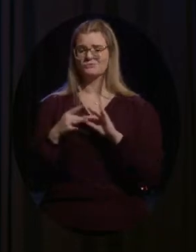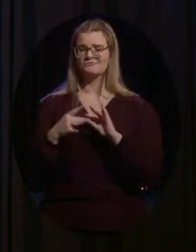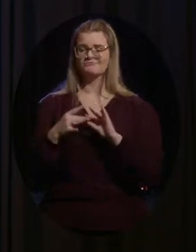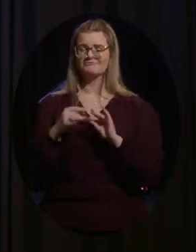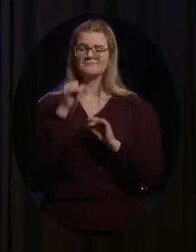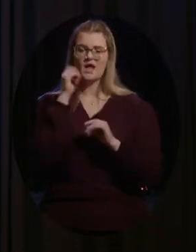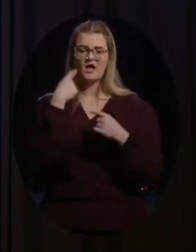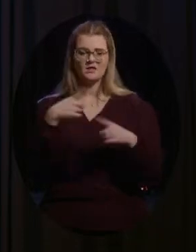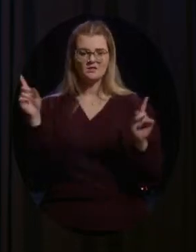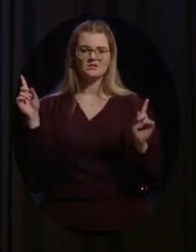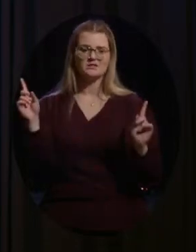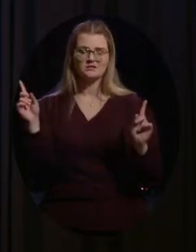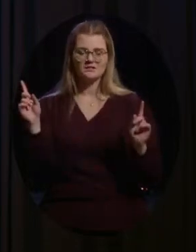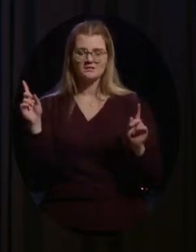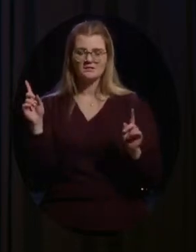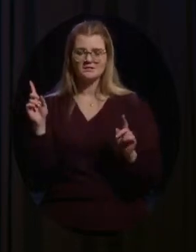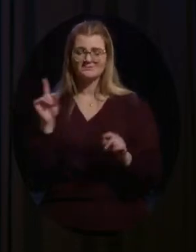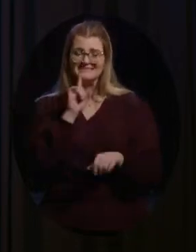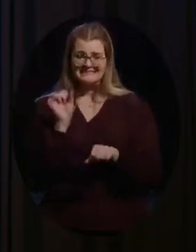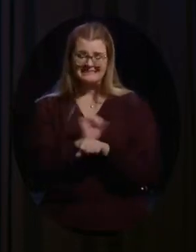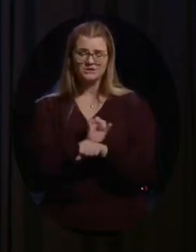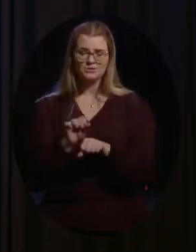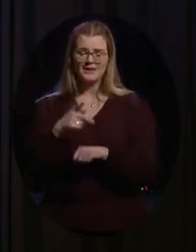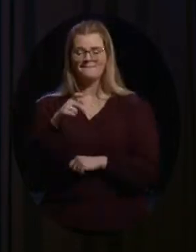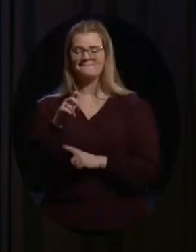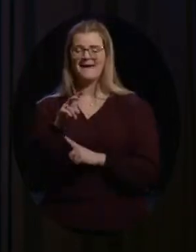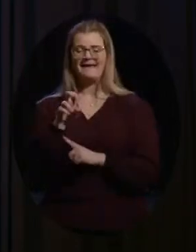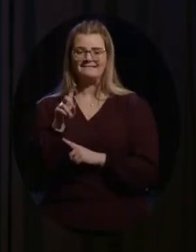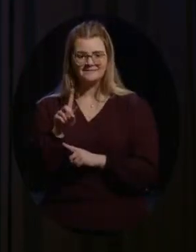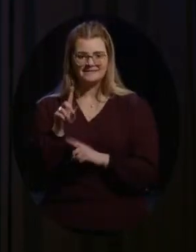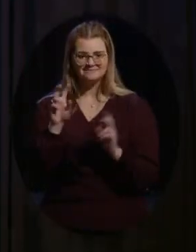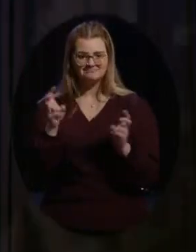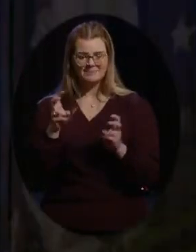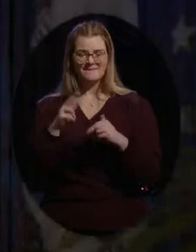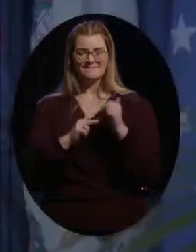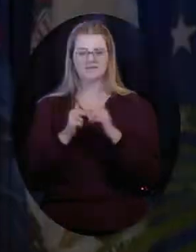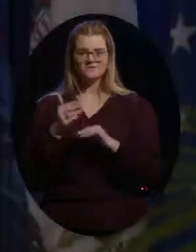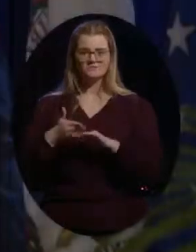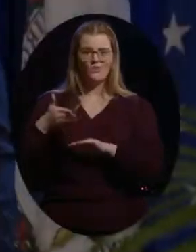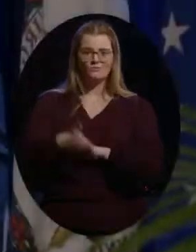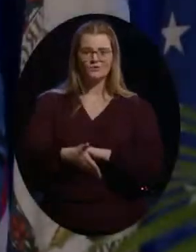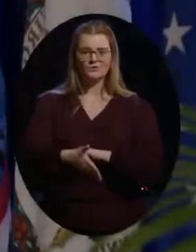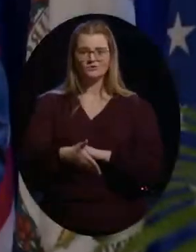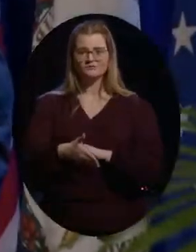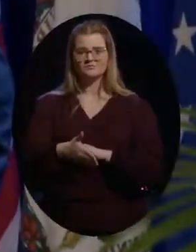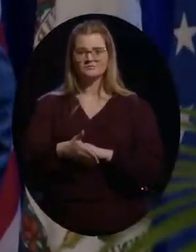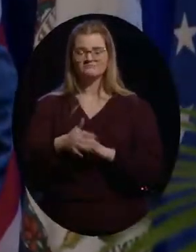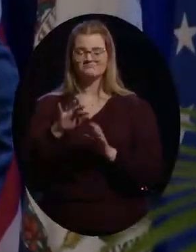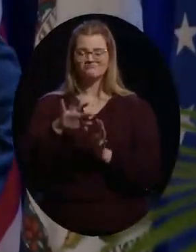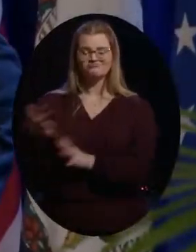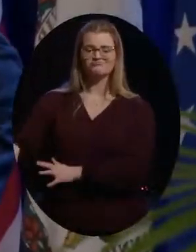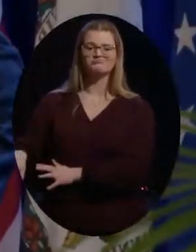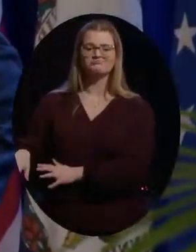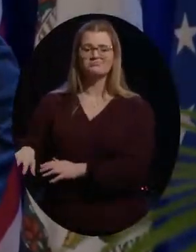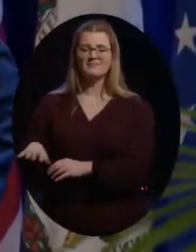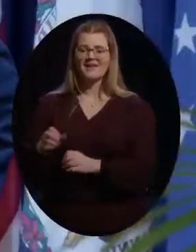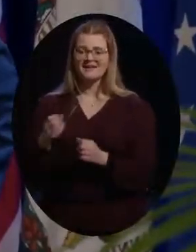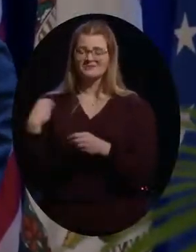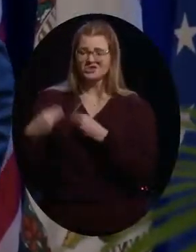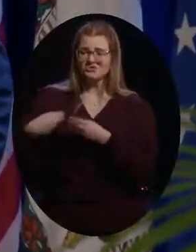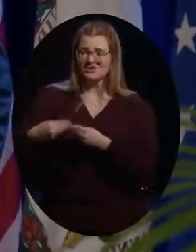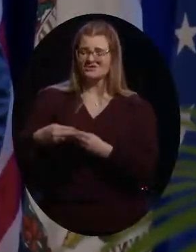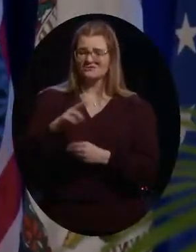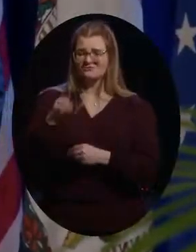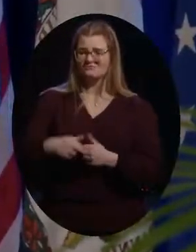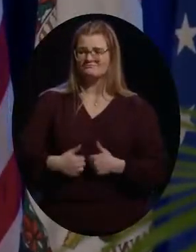untold. It was literally paved, built over, and abandoned by generations of Richmonders that preferred not